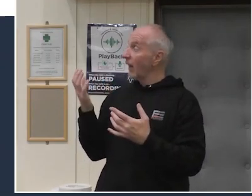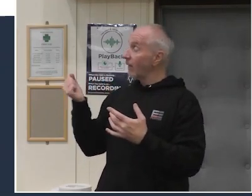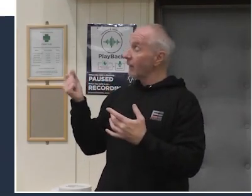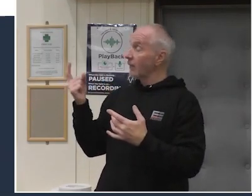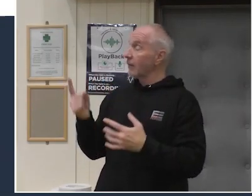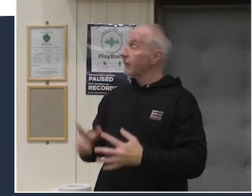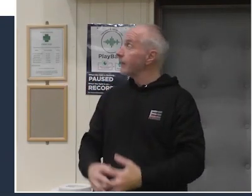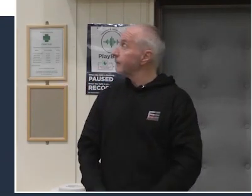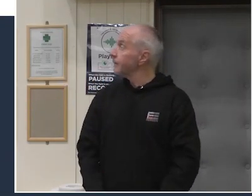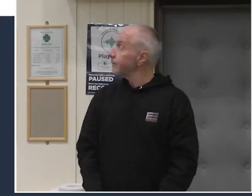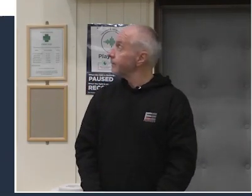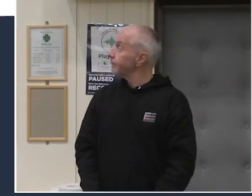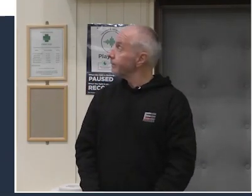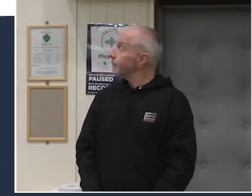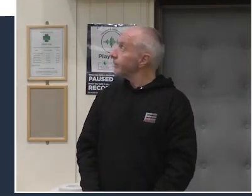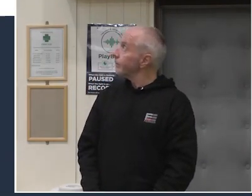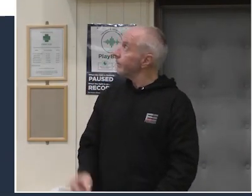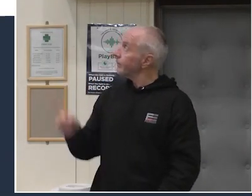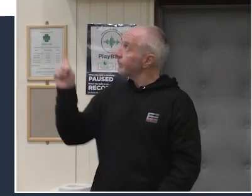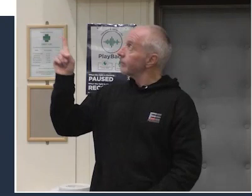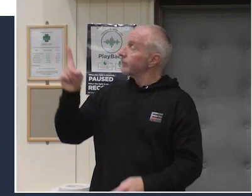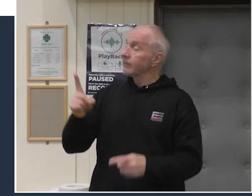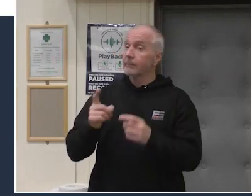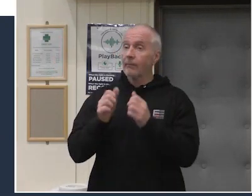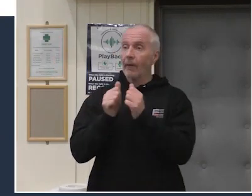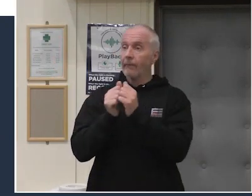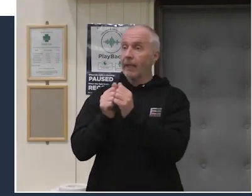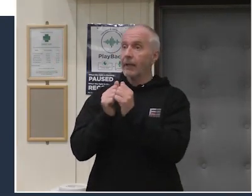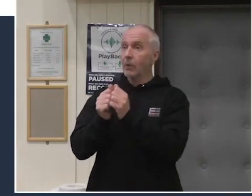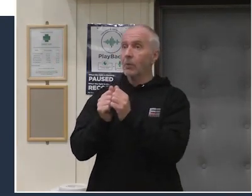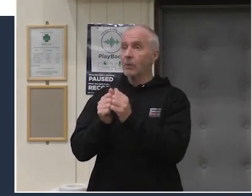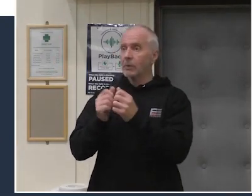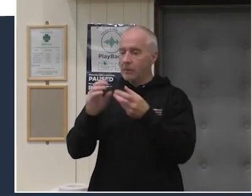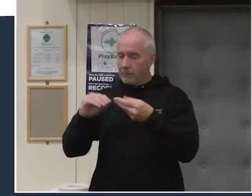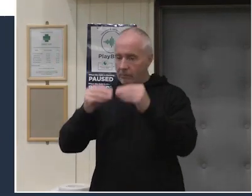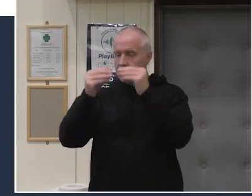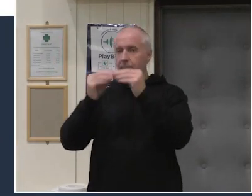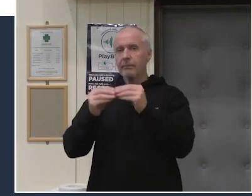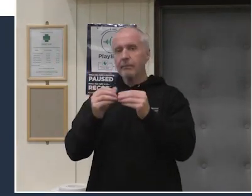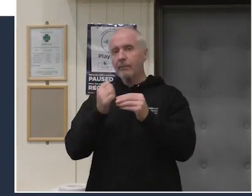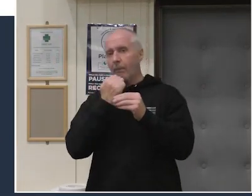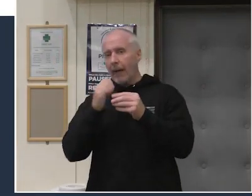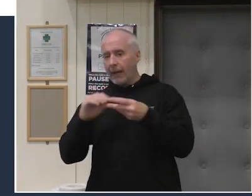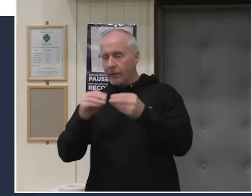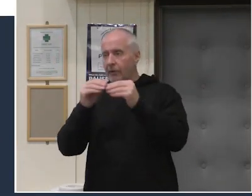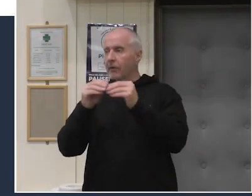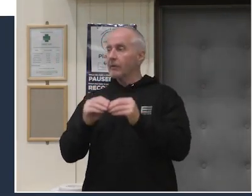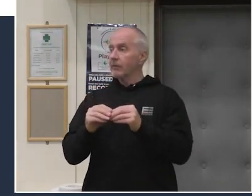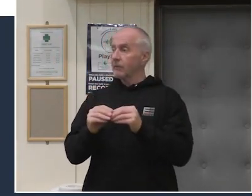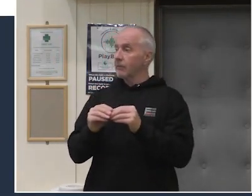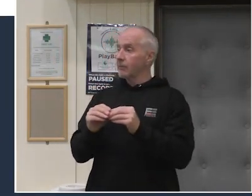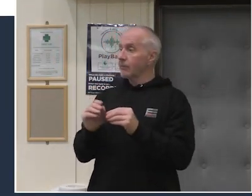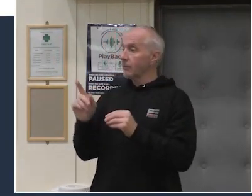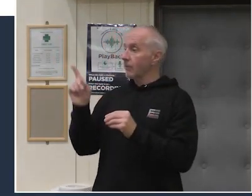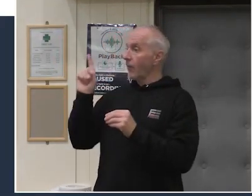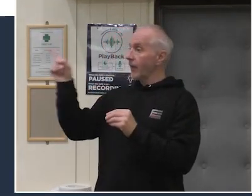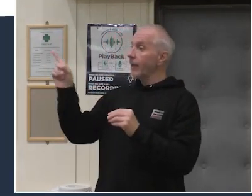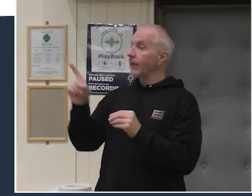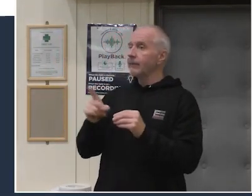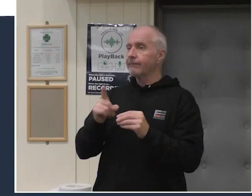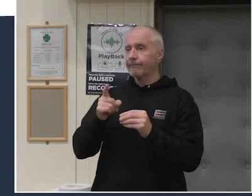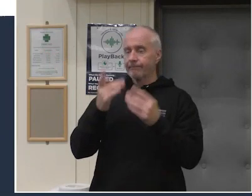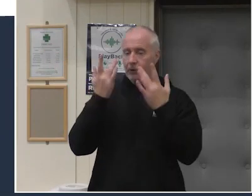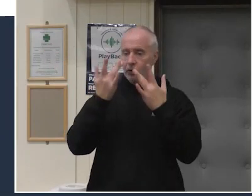is these values here are an indicator of how